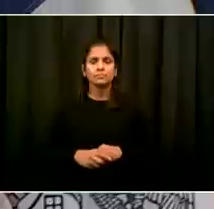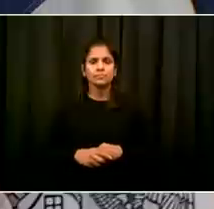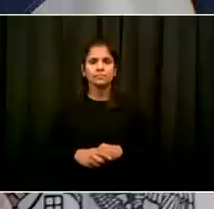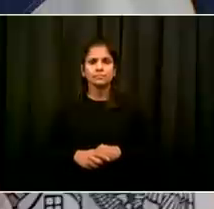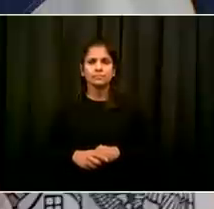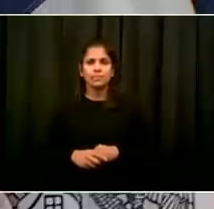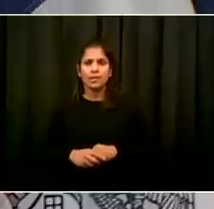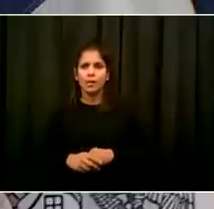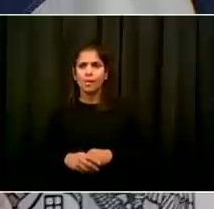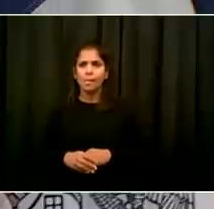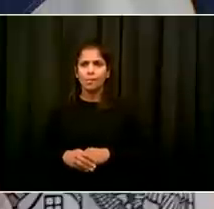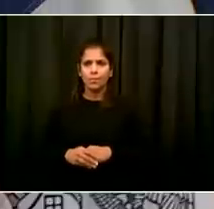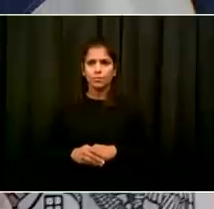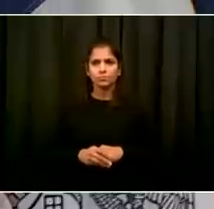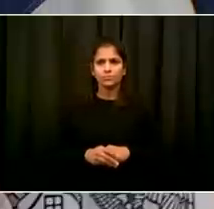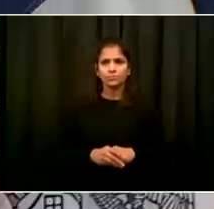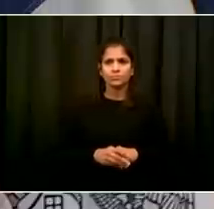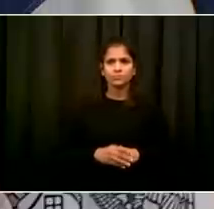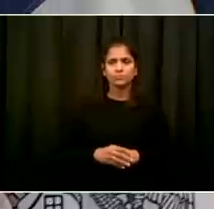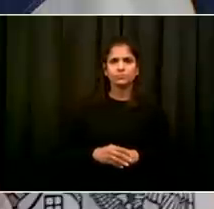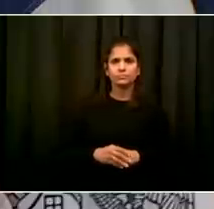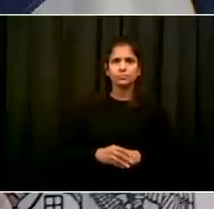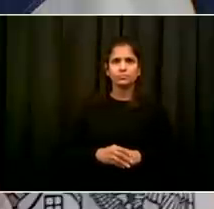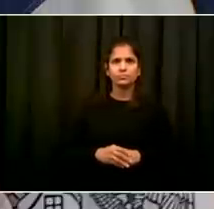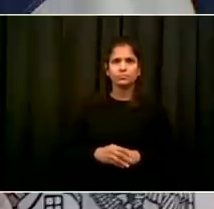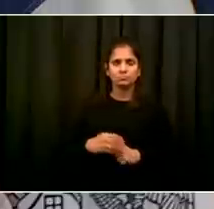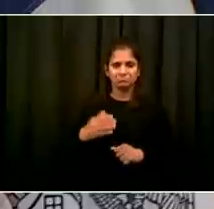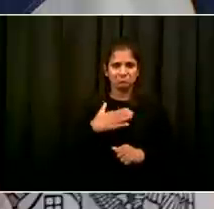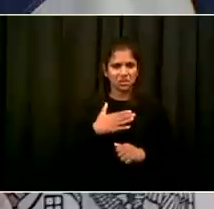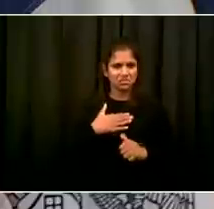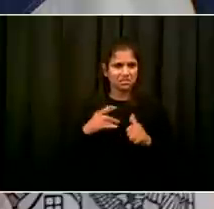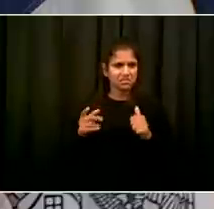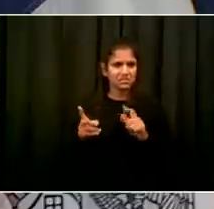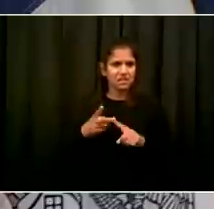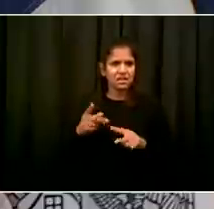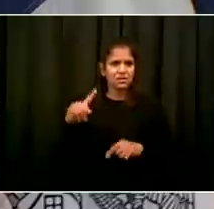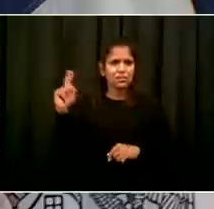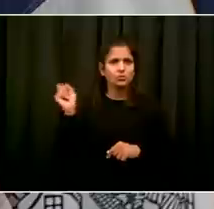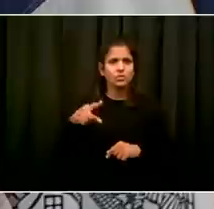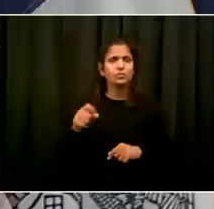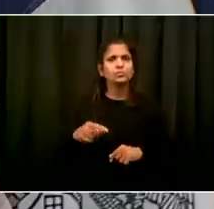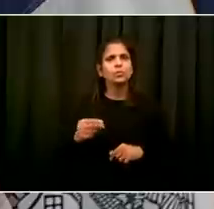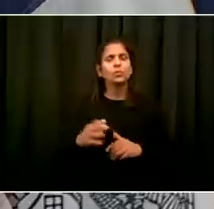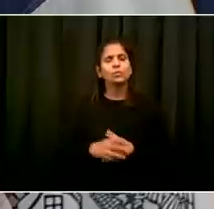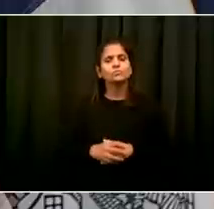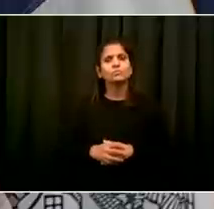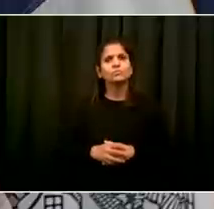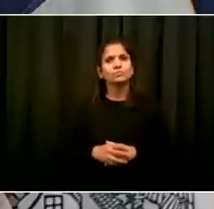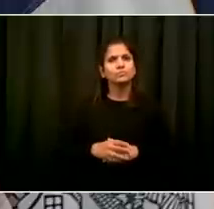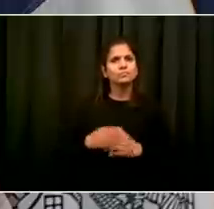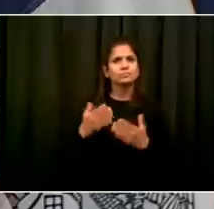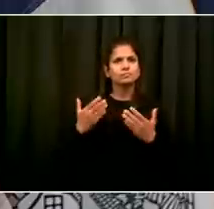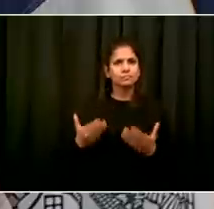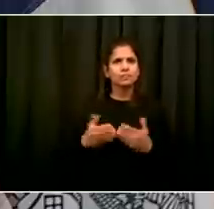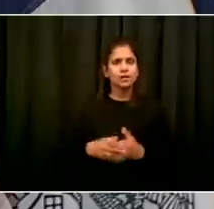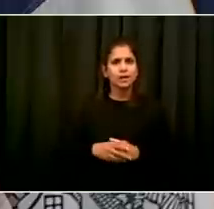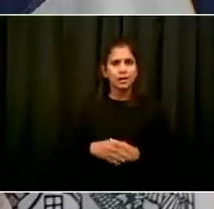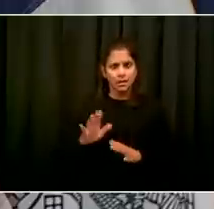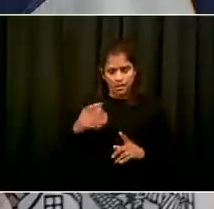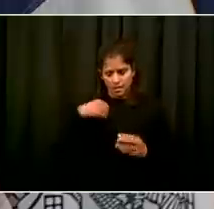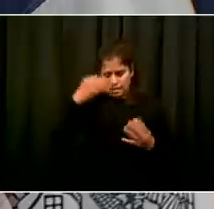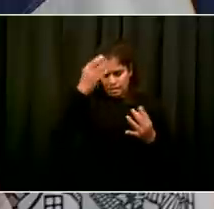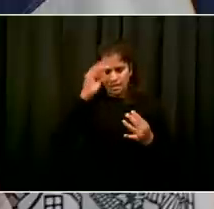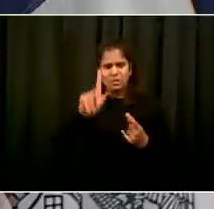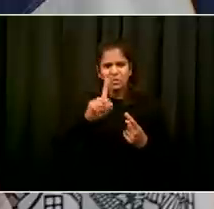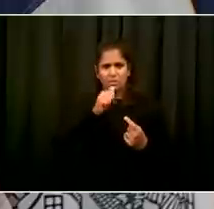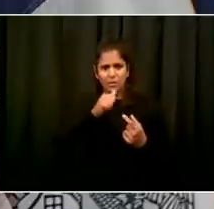My other question has to do with, bear with me here for a second.